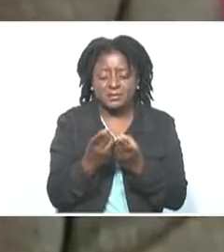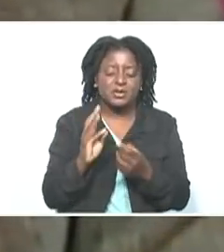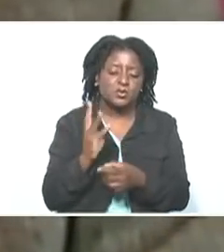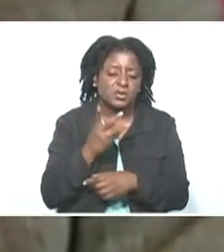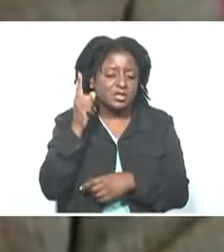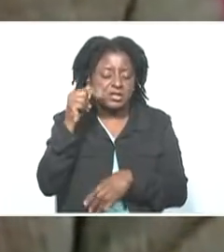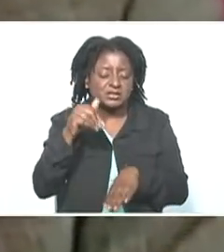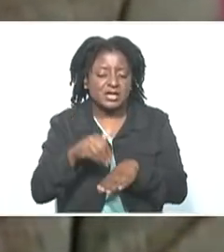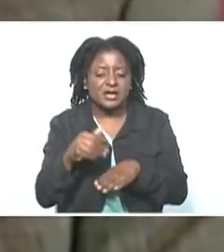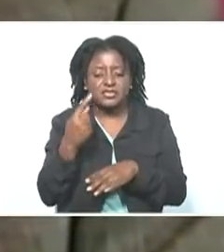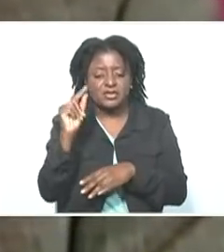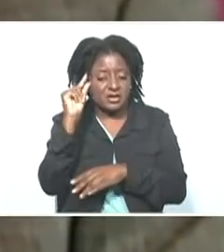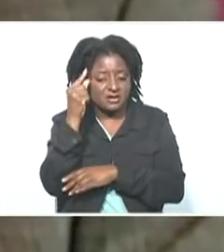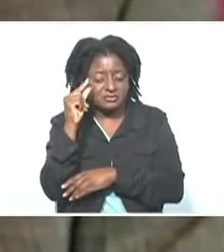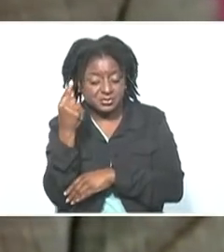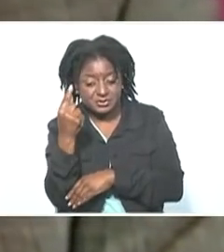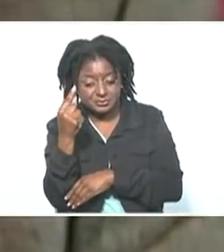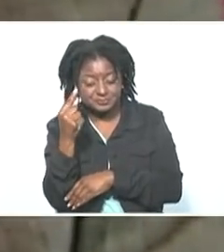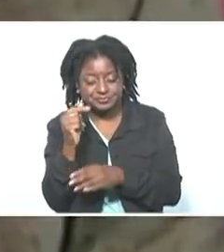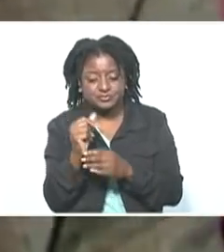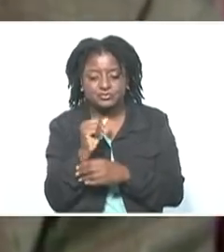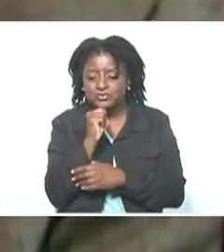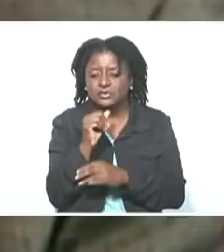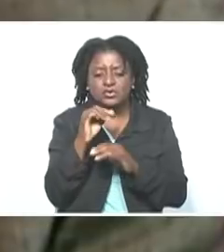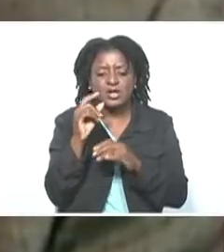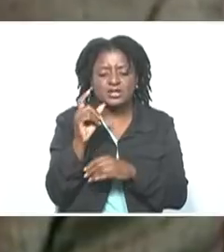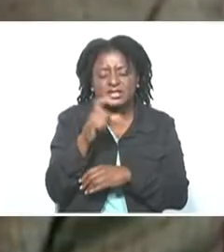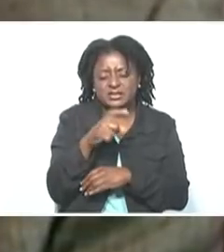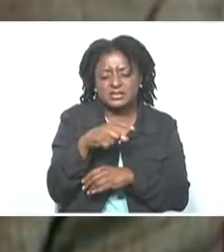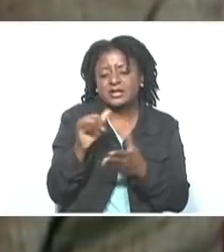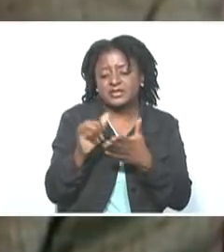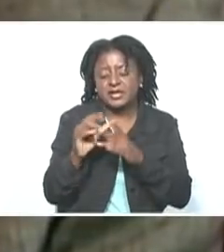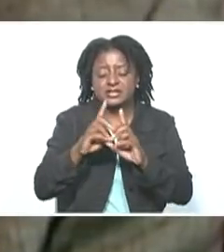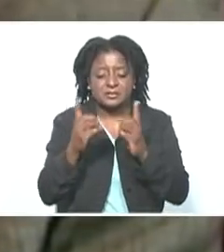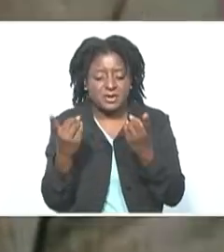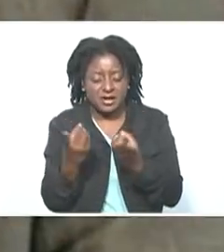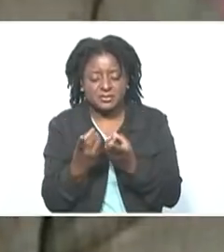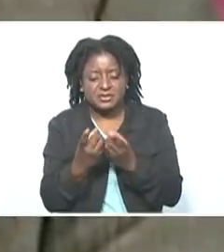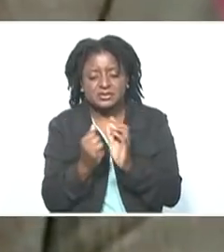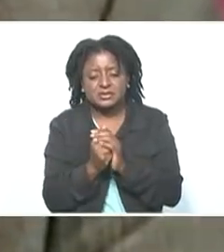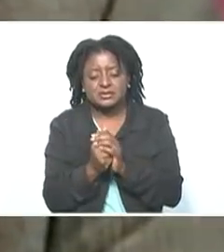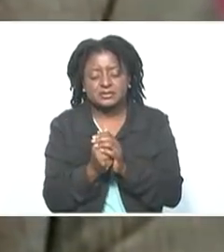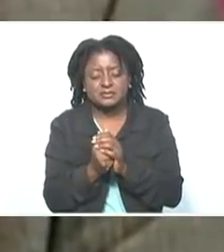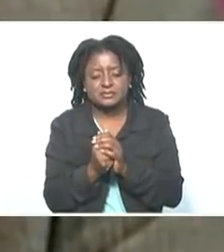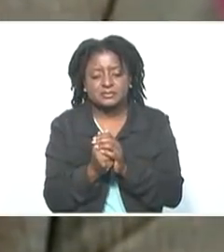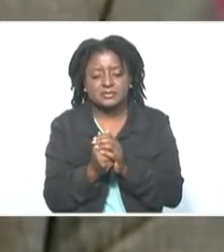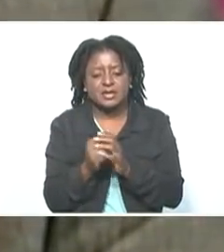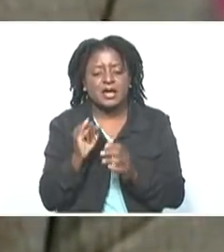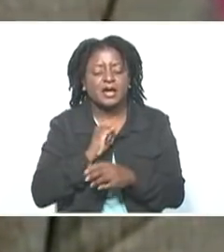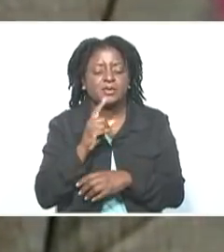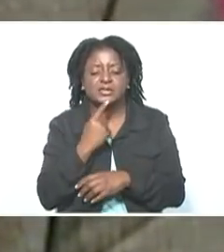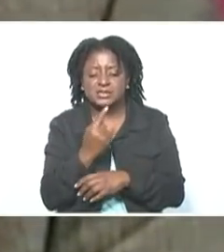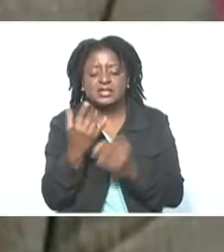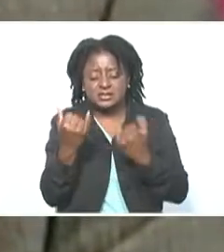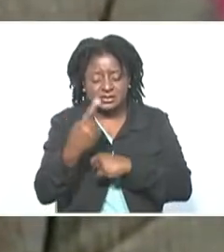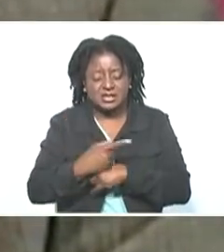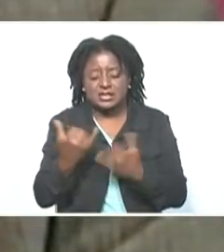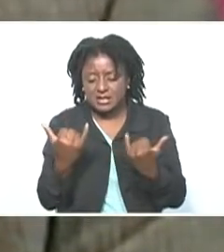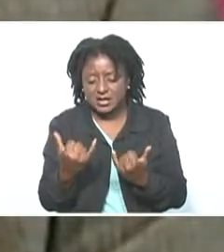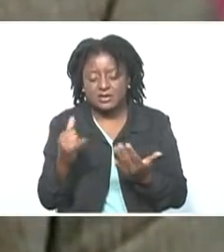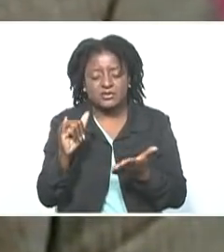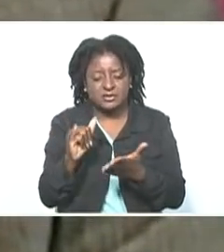at basically the government, not necessarily that department. I would say today now that